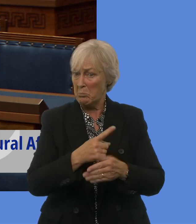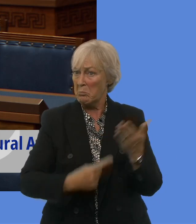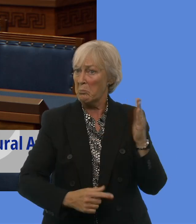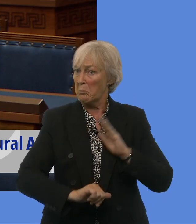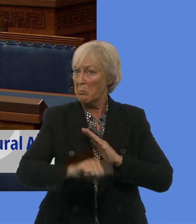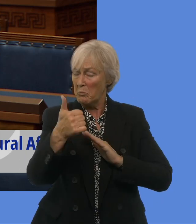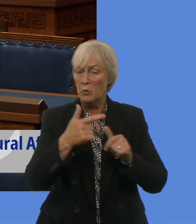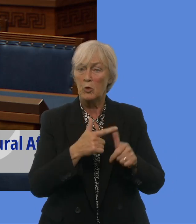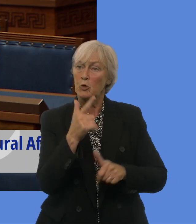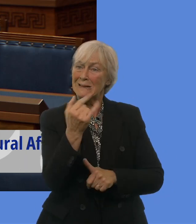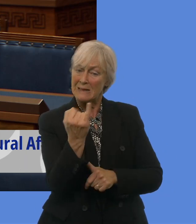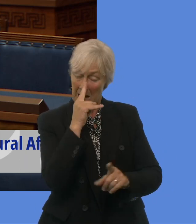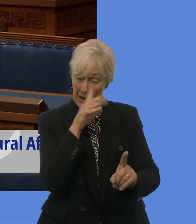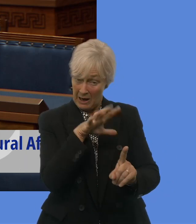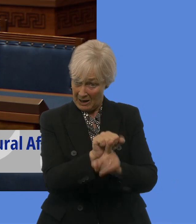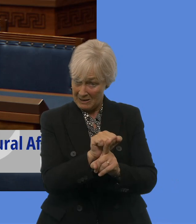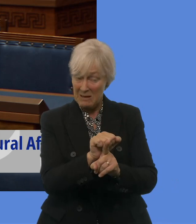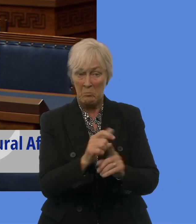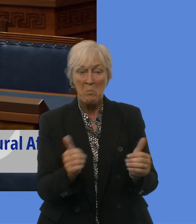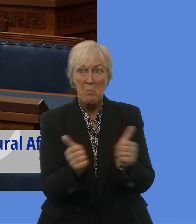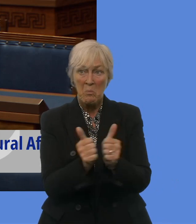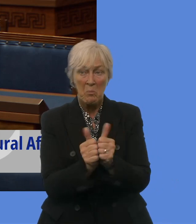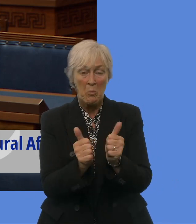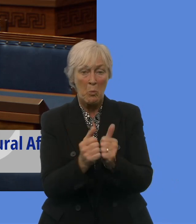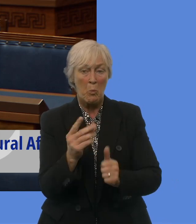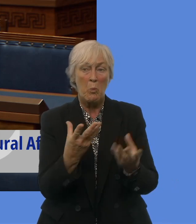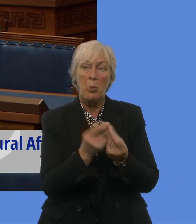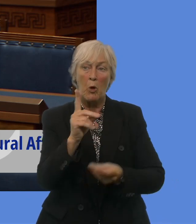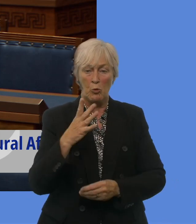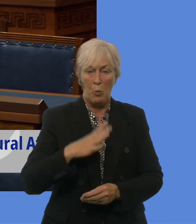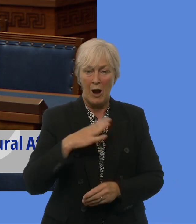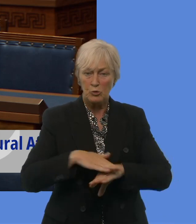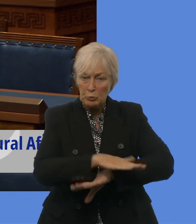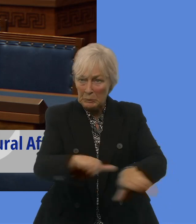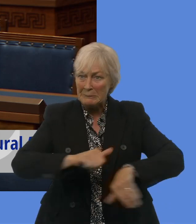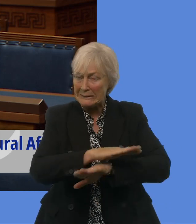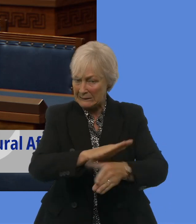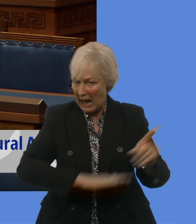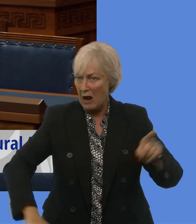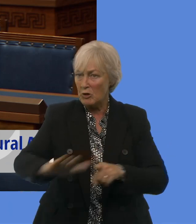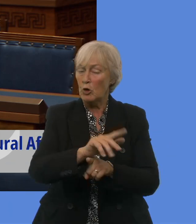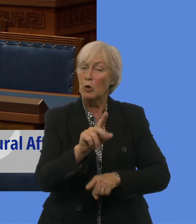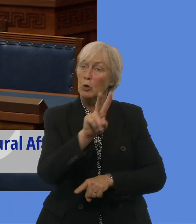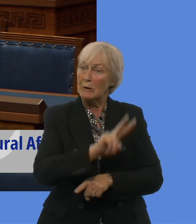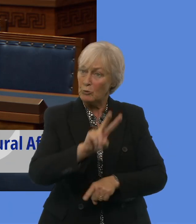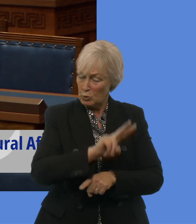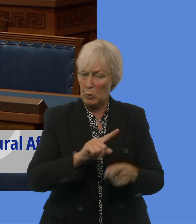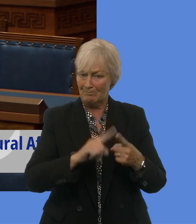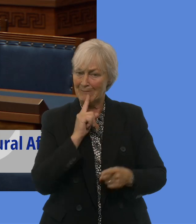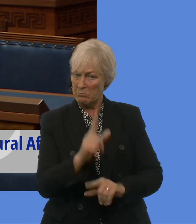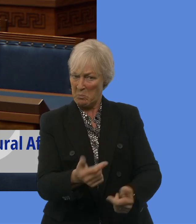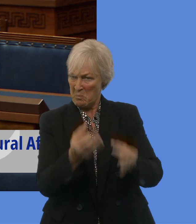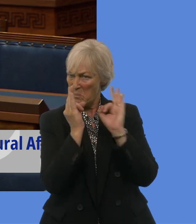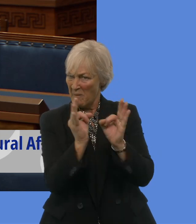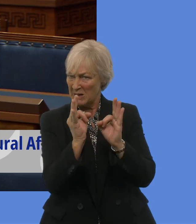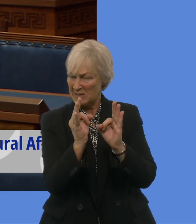All 26 identified bathing waters complied with the required bathing water quality standards. 22 were classified as excellent,